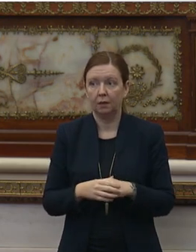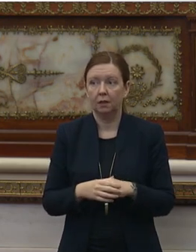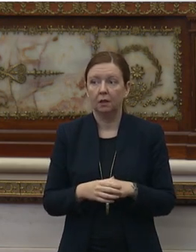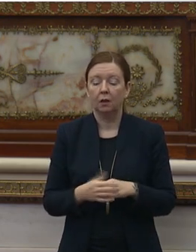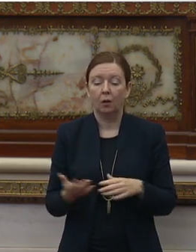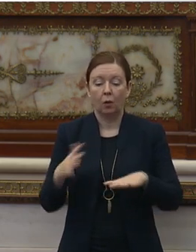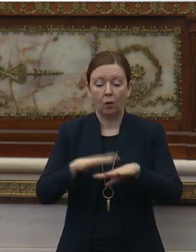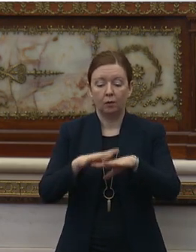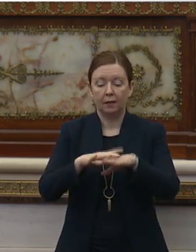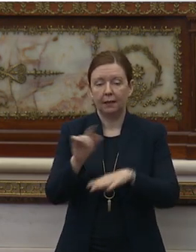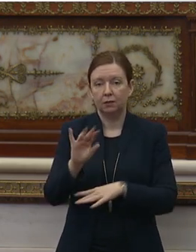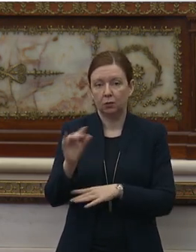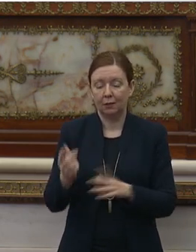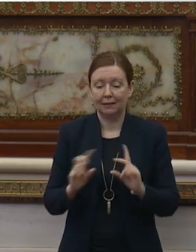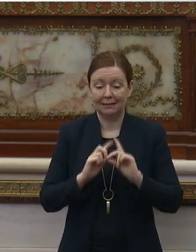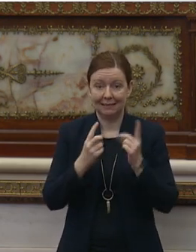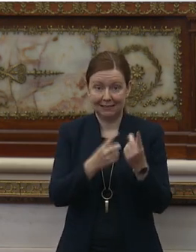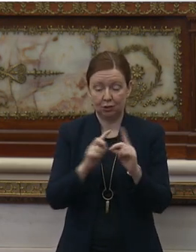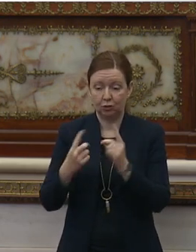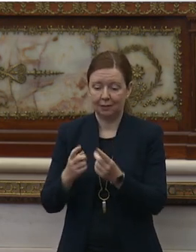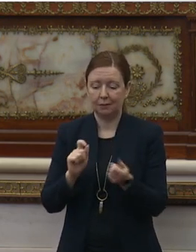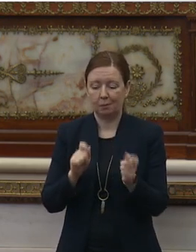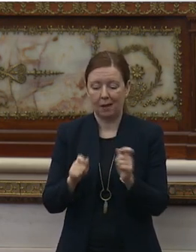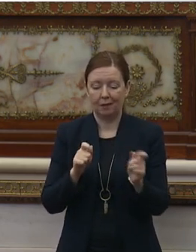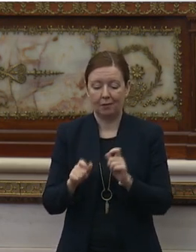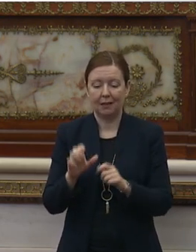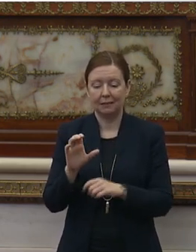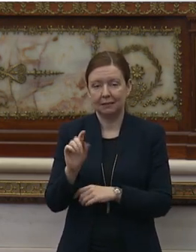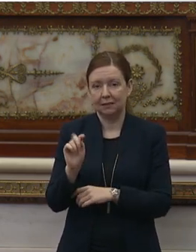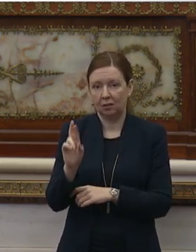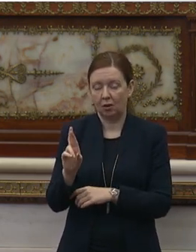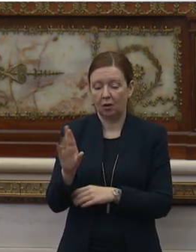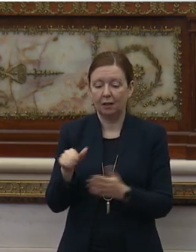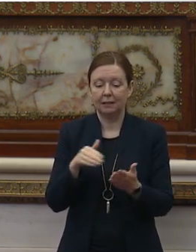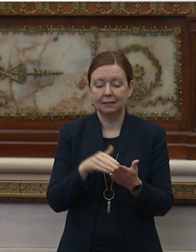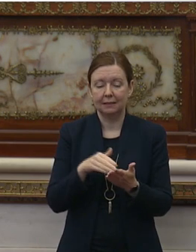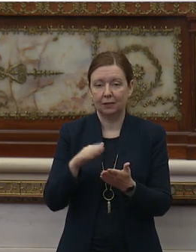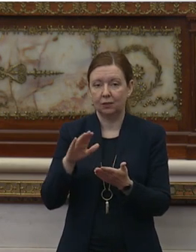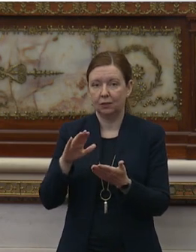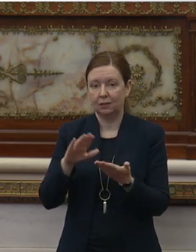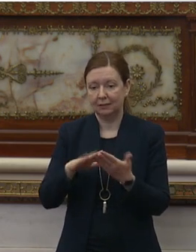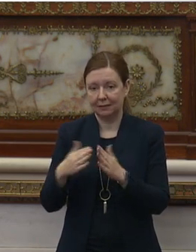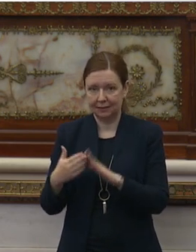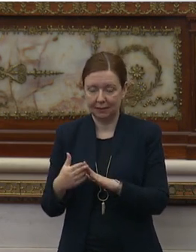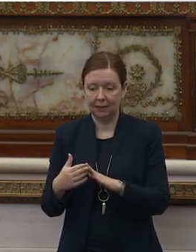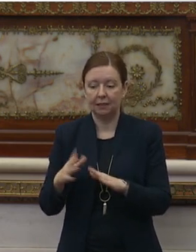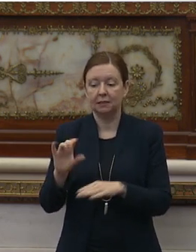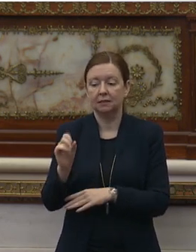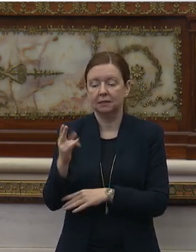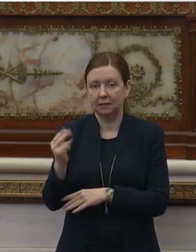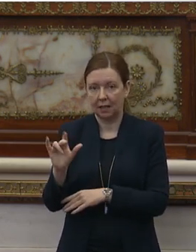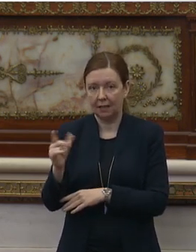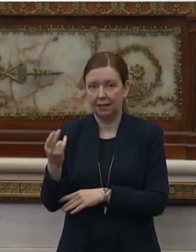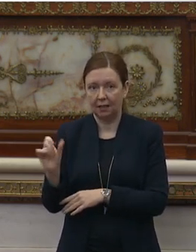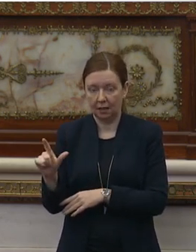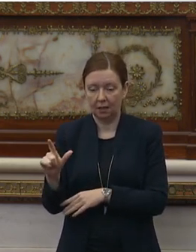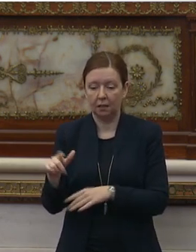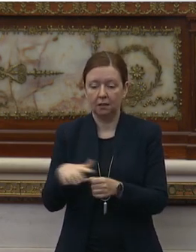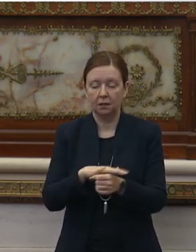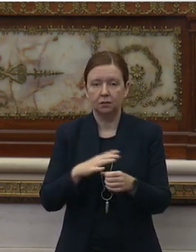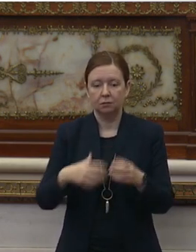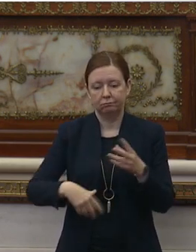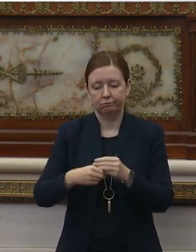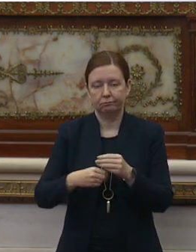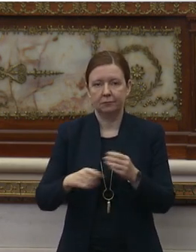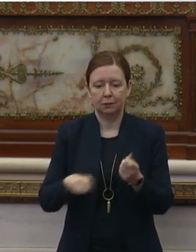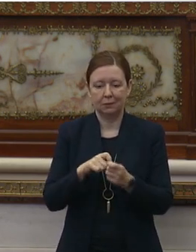entitled Overlay Zoning Districts, by modifying the CTR Center City Overlay District Society Hill area to create additional standards